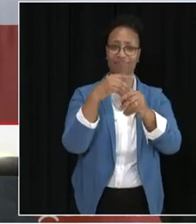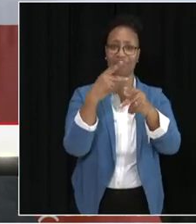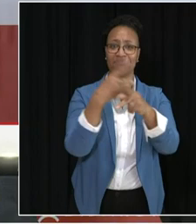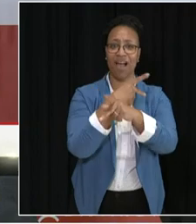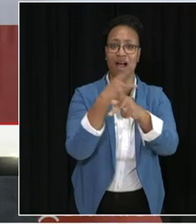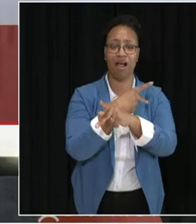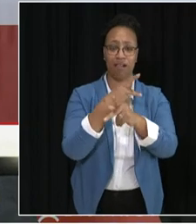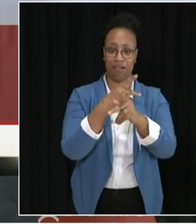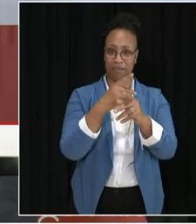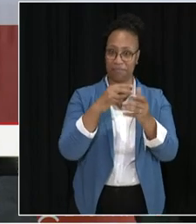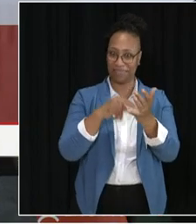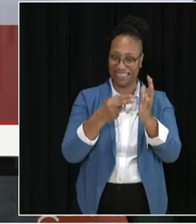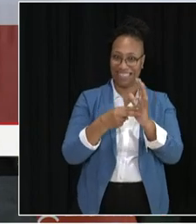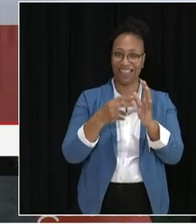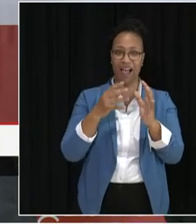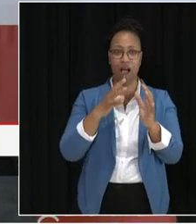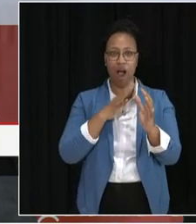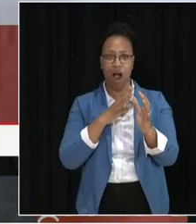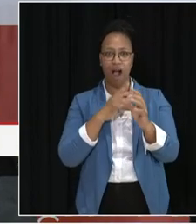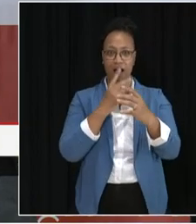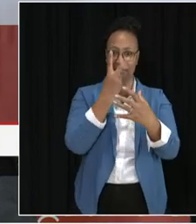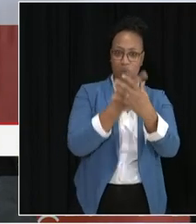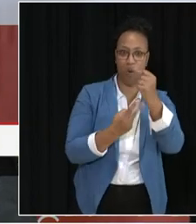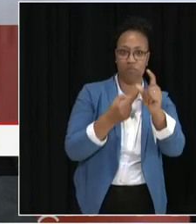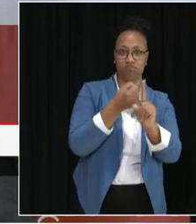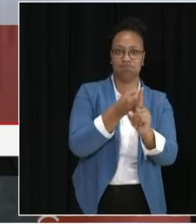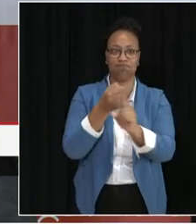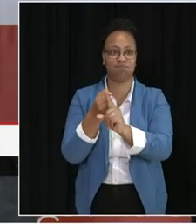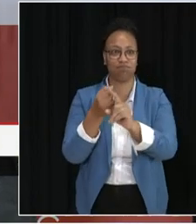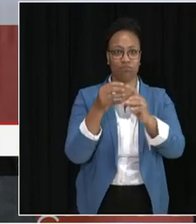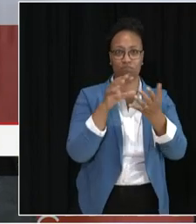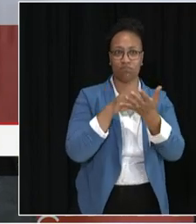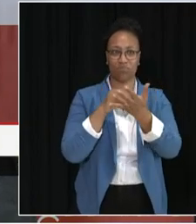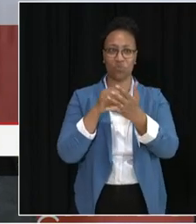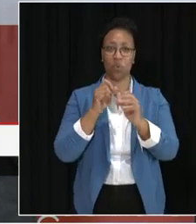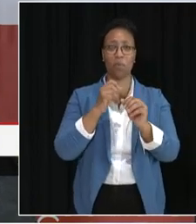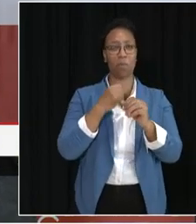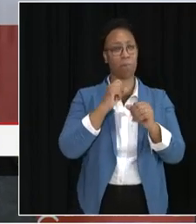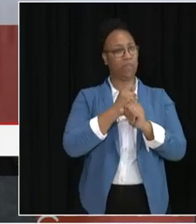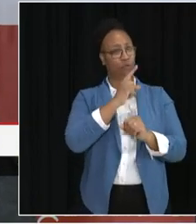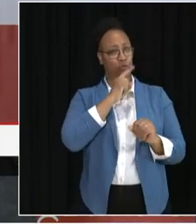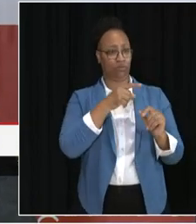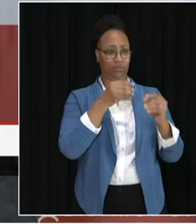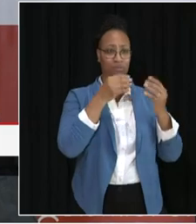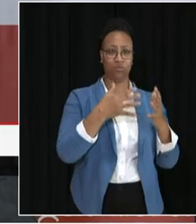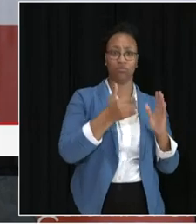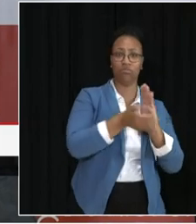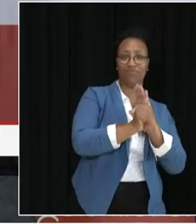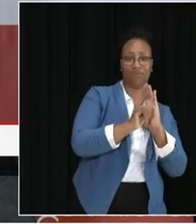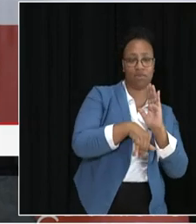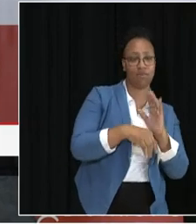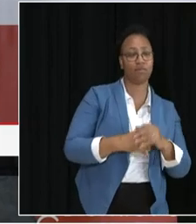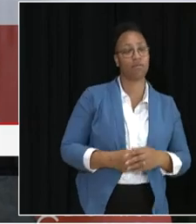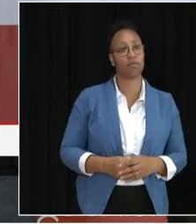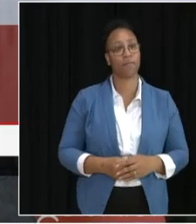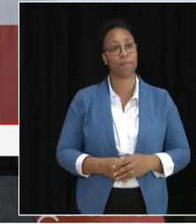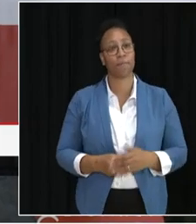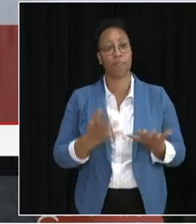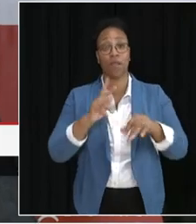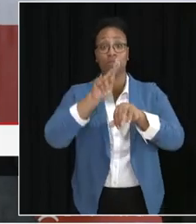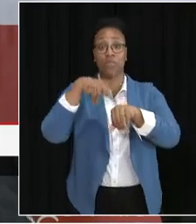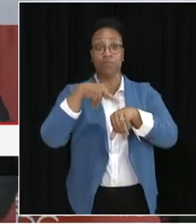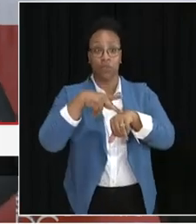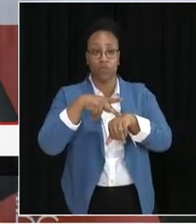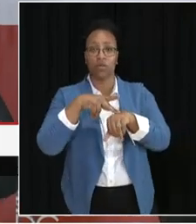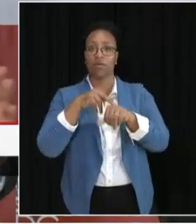we're also continuing to ensure that our principles around equity, ensuring that our students are